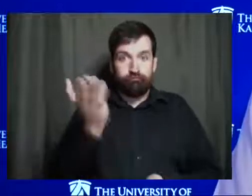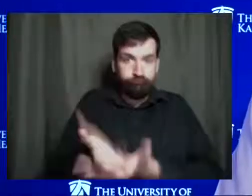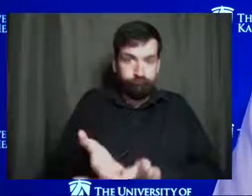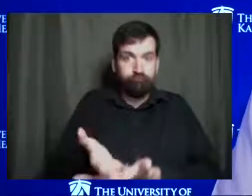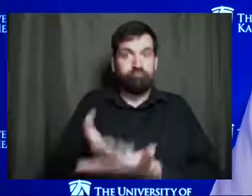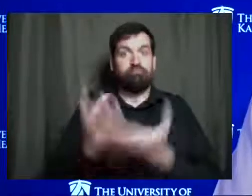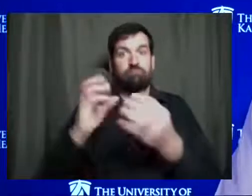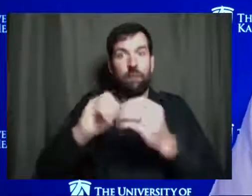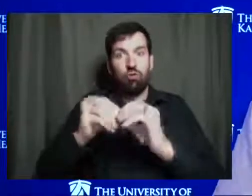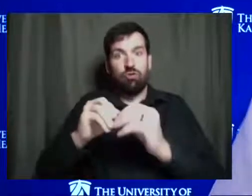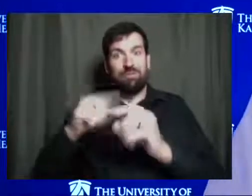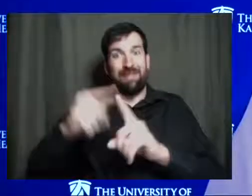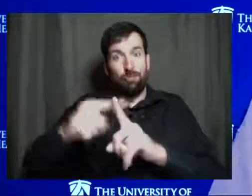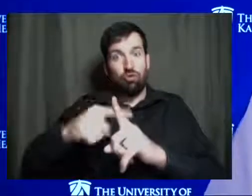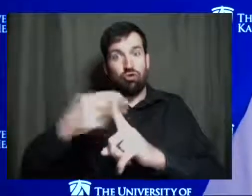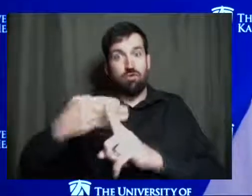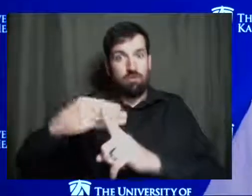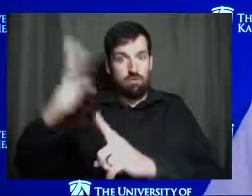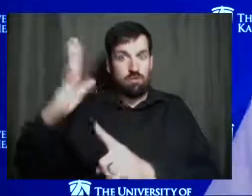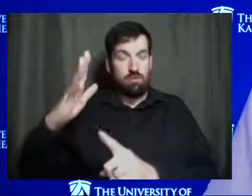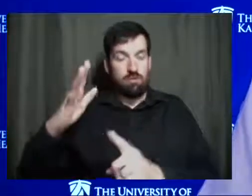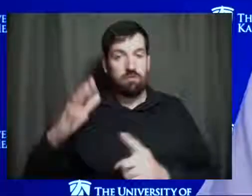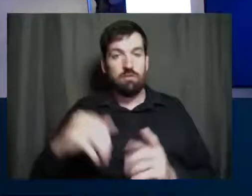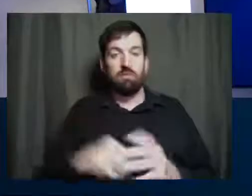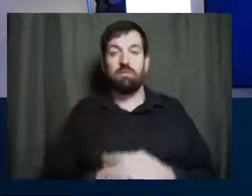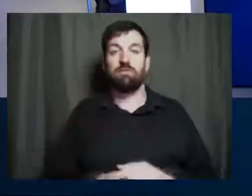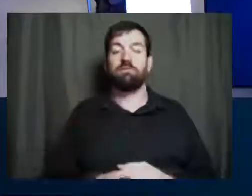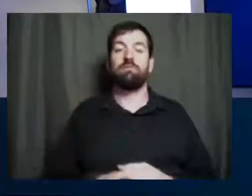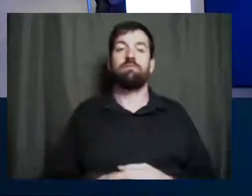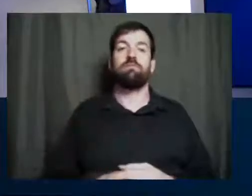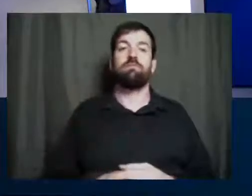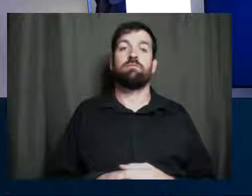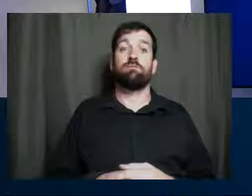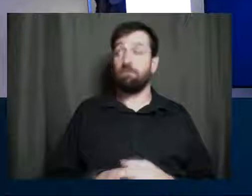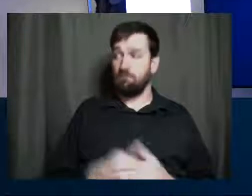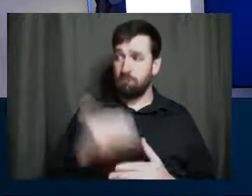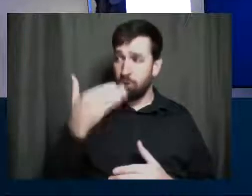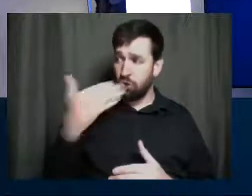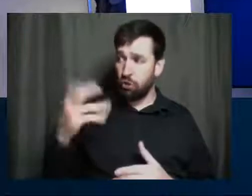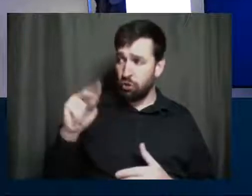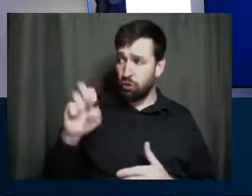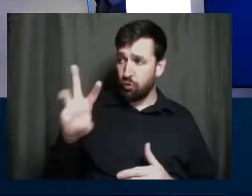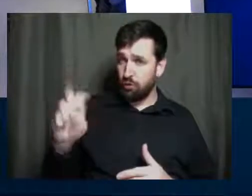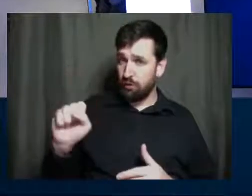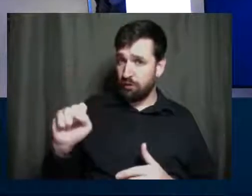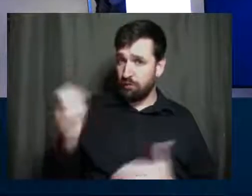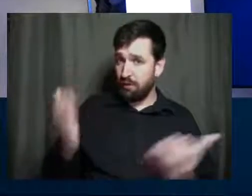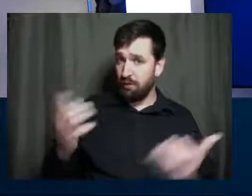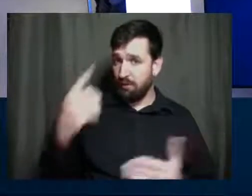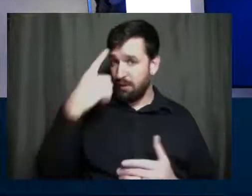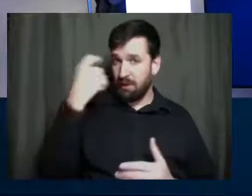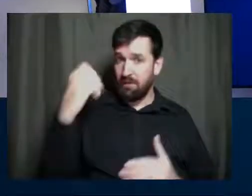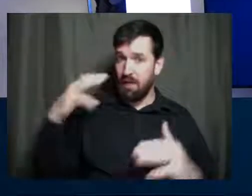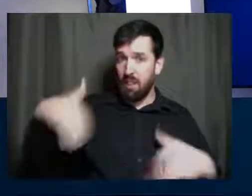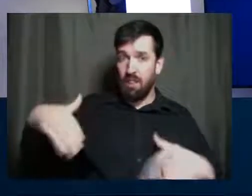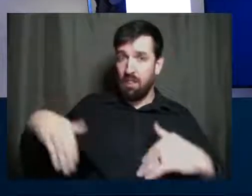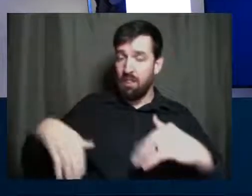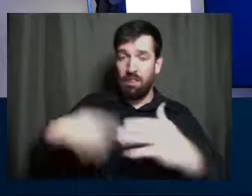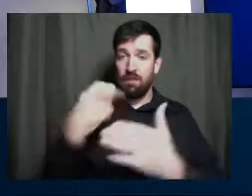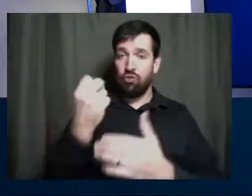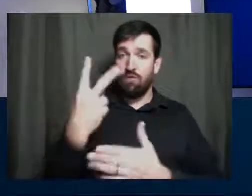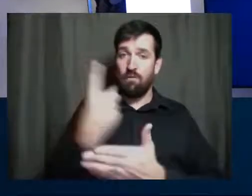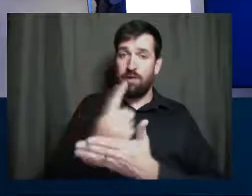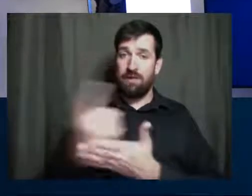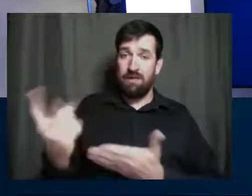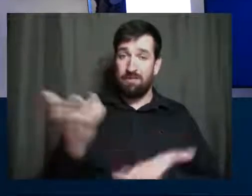that your temperature is above that fever threshold? And is that good news in the fact that maybe because he has not reached that 12 weeks, that maybe this will wane and